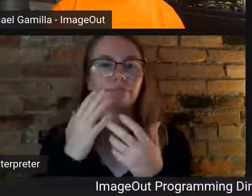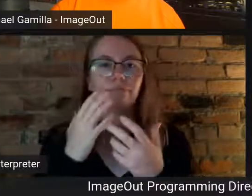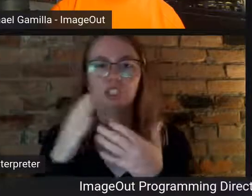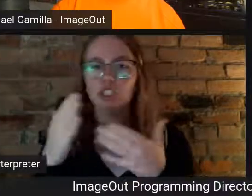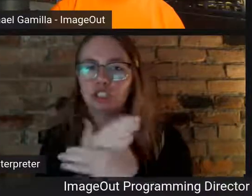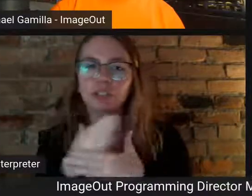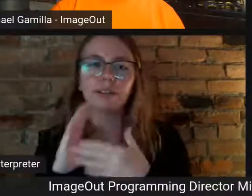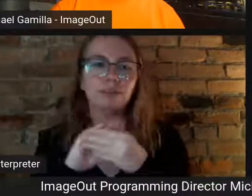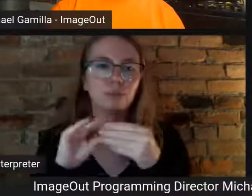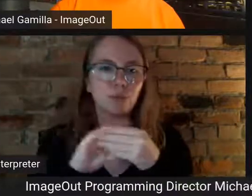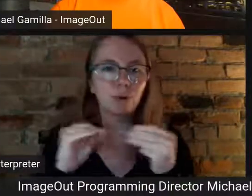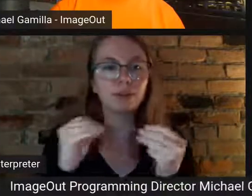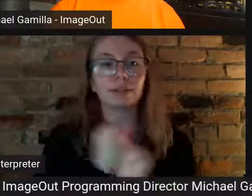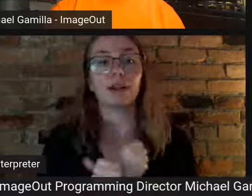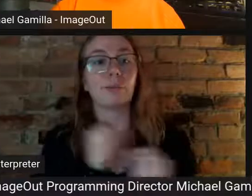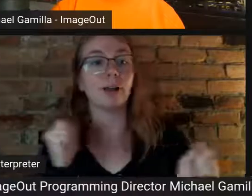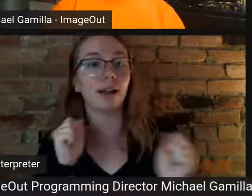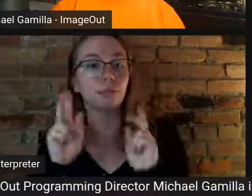and becoming